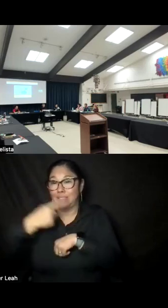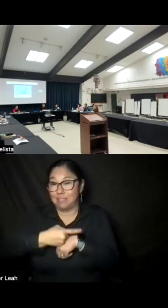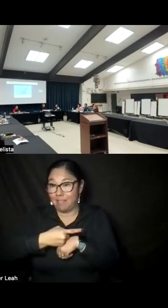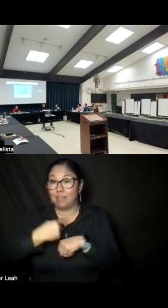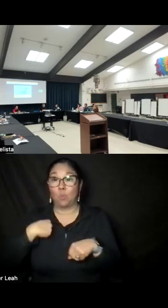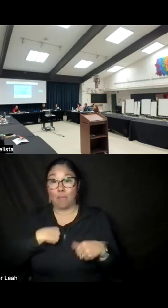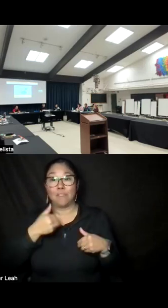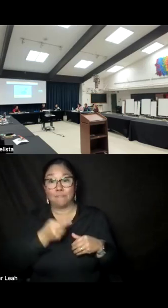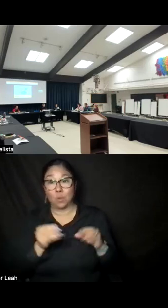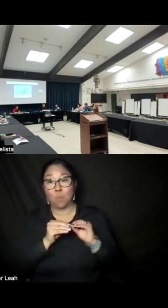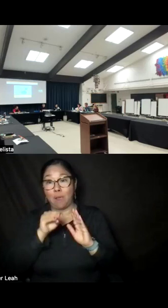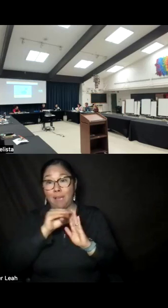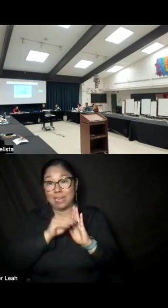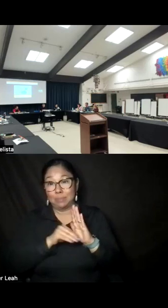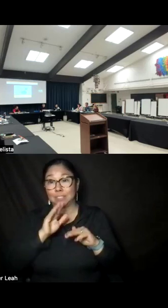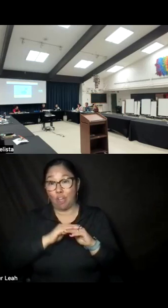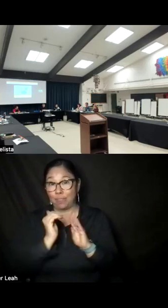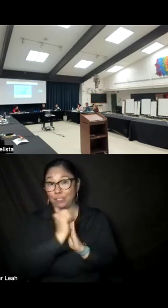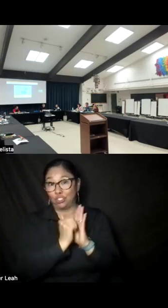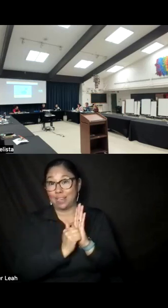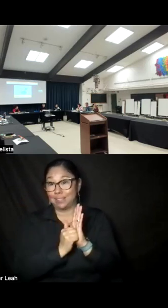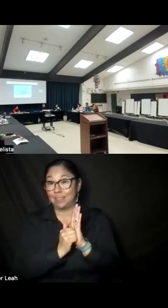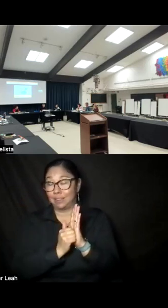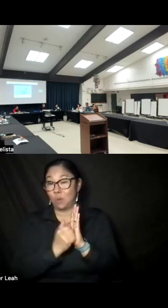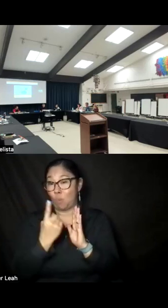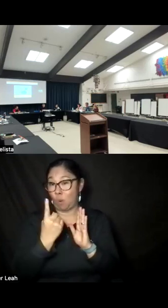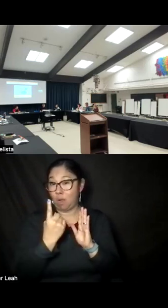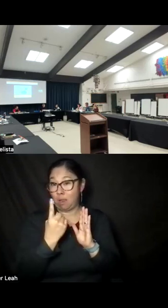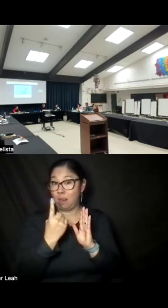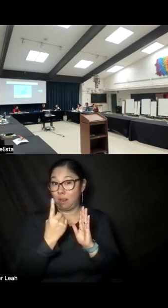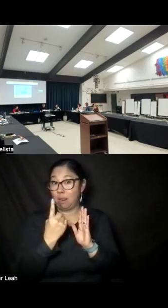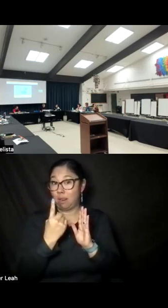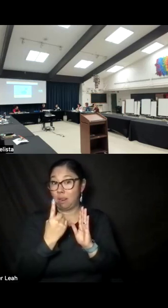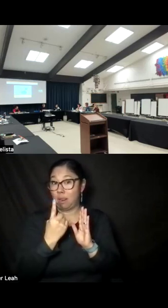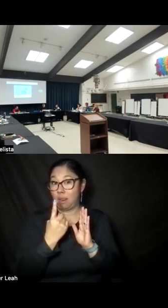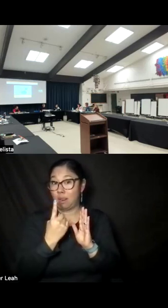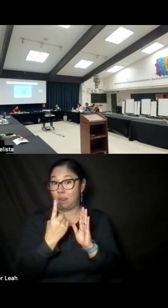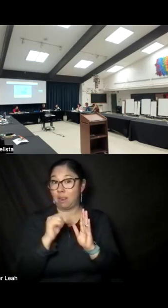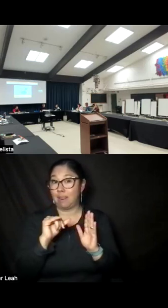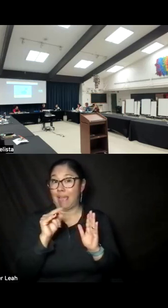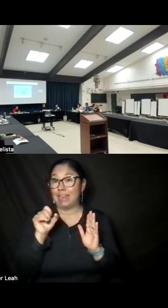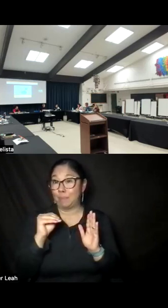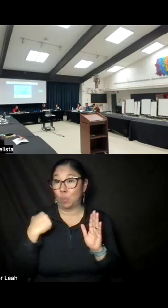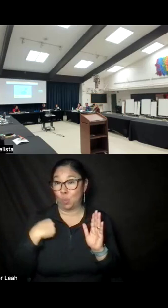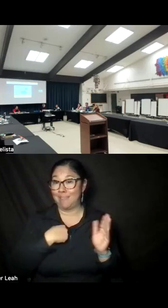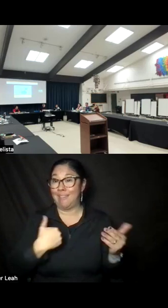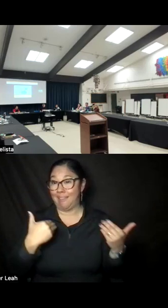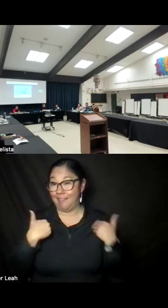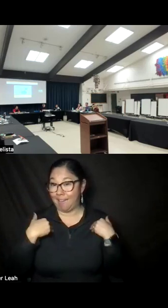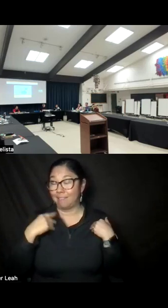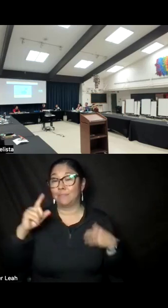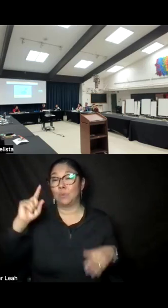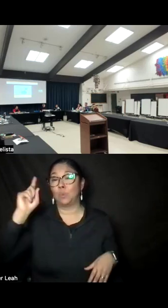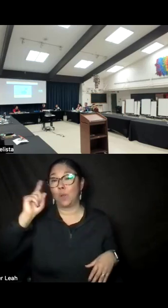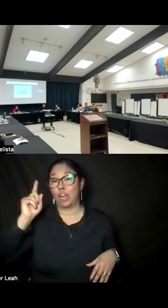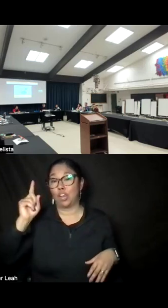have a few more items on our agenda, and one is a standing item that we have where